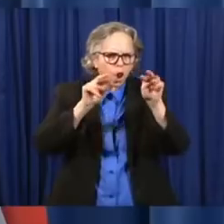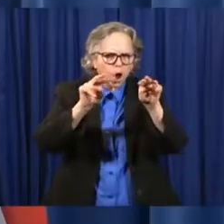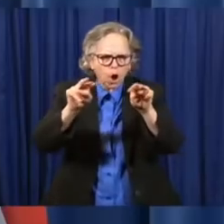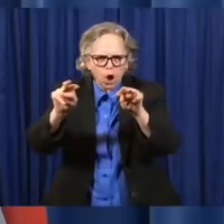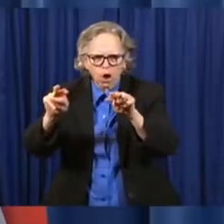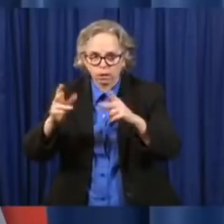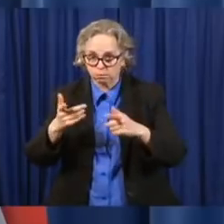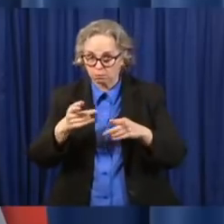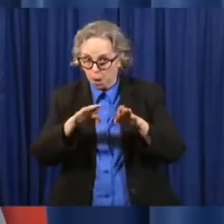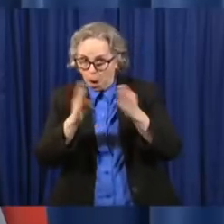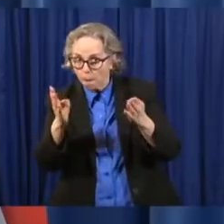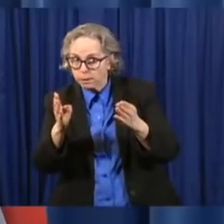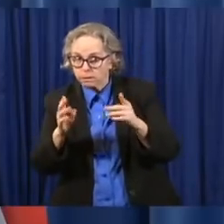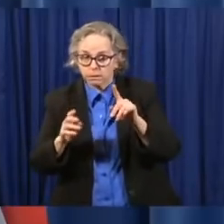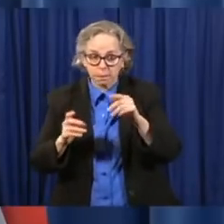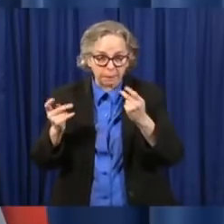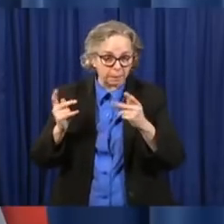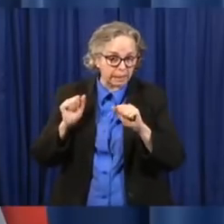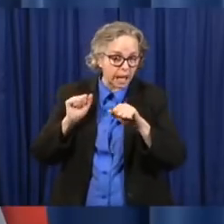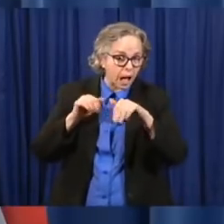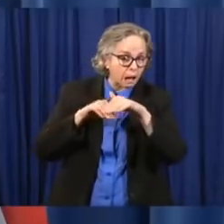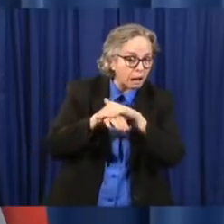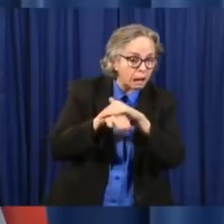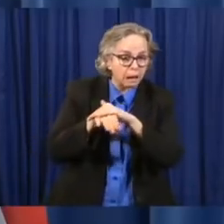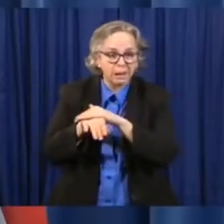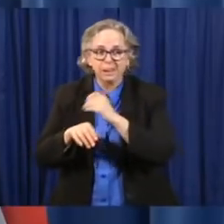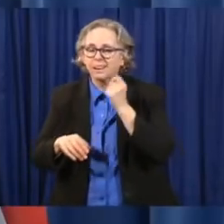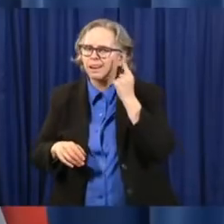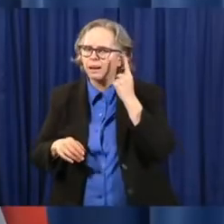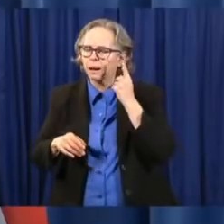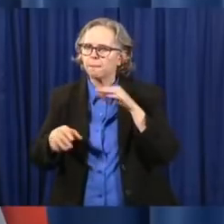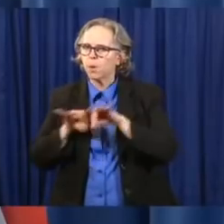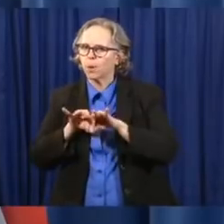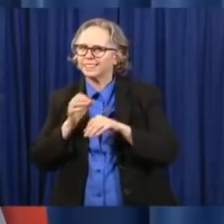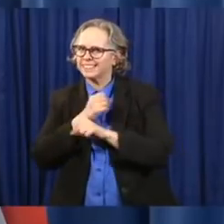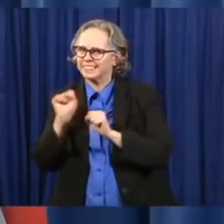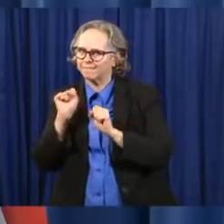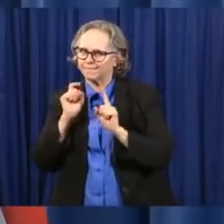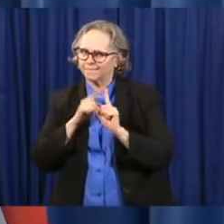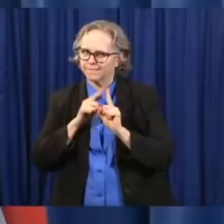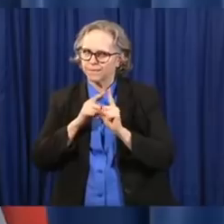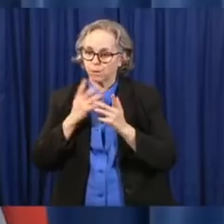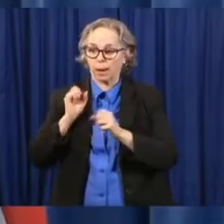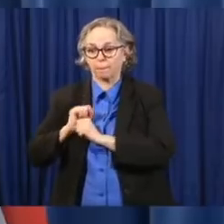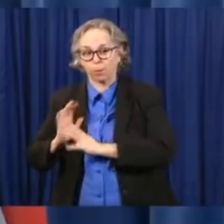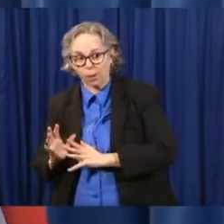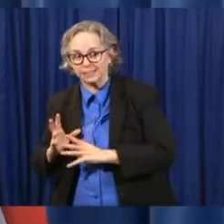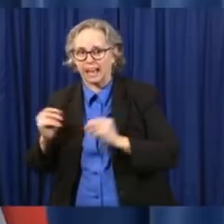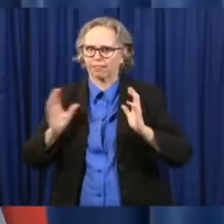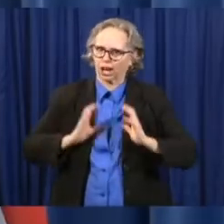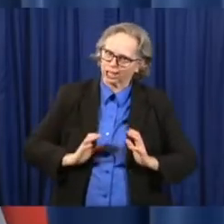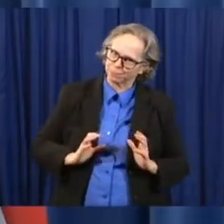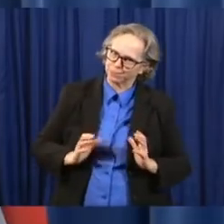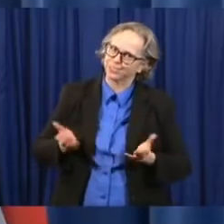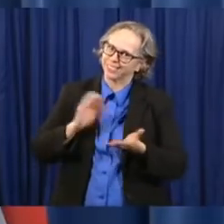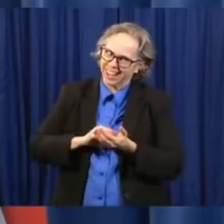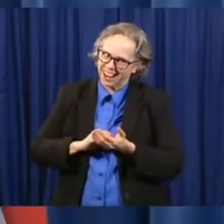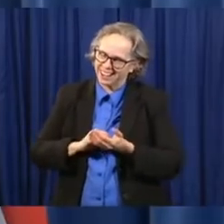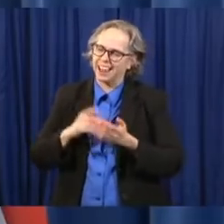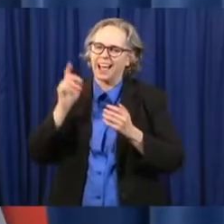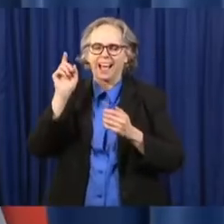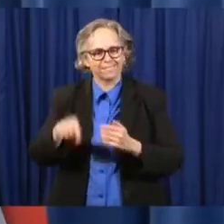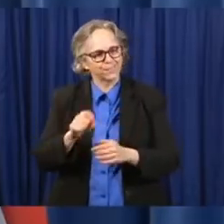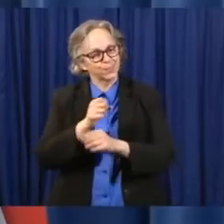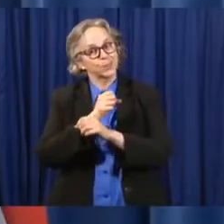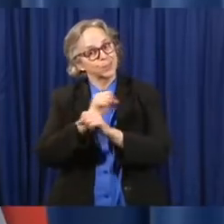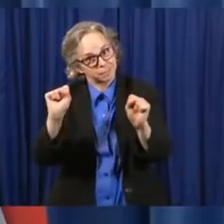be safe. The employees can be safe, and the customers who come and retail will be able to